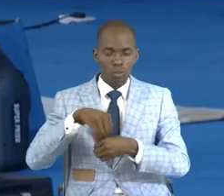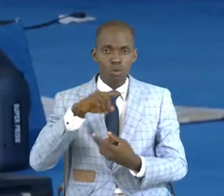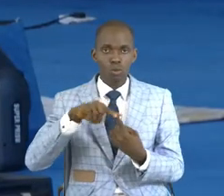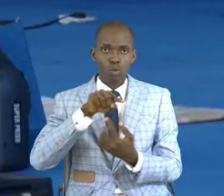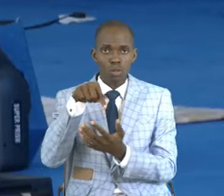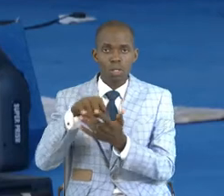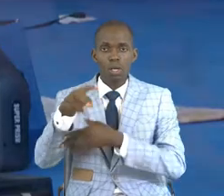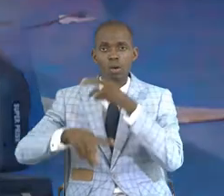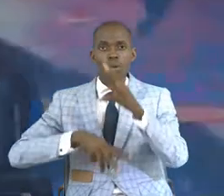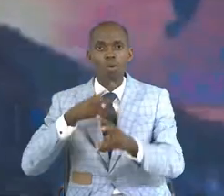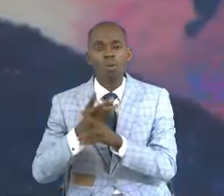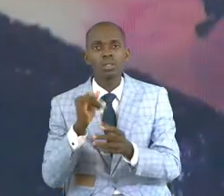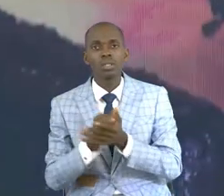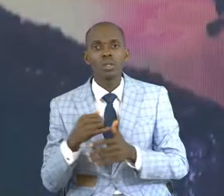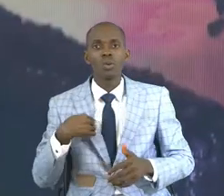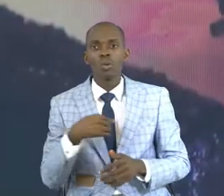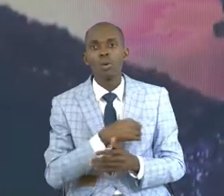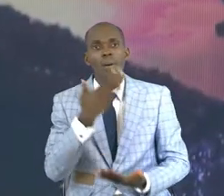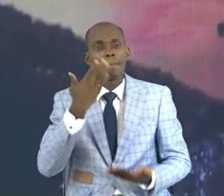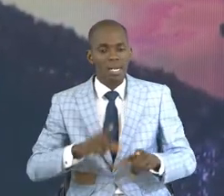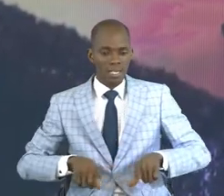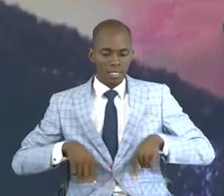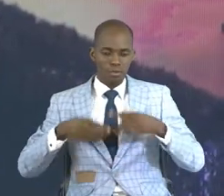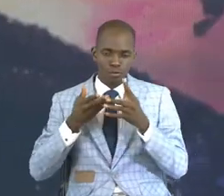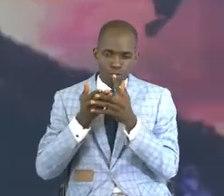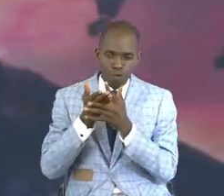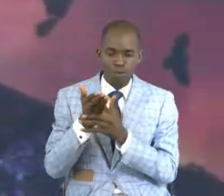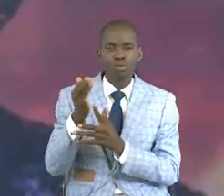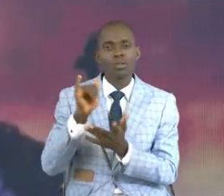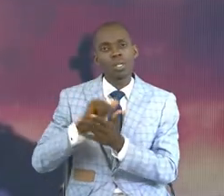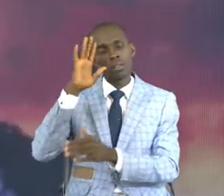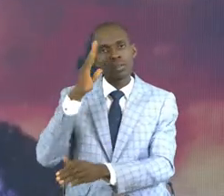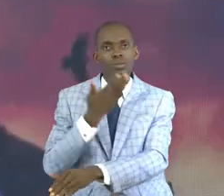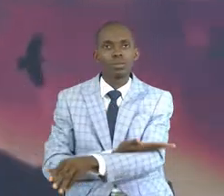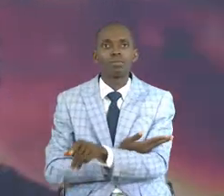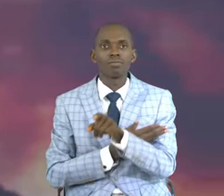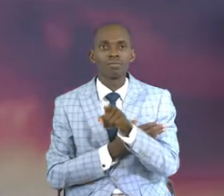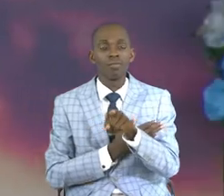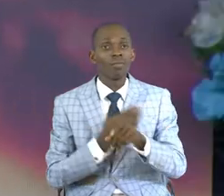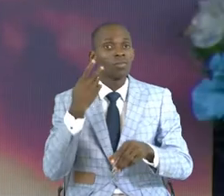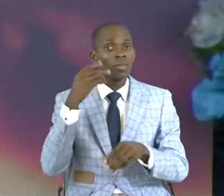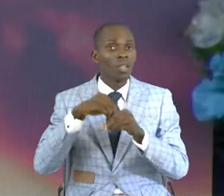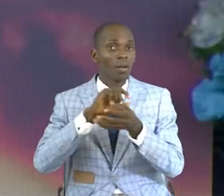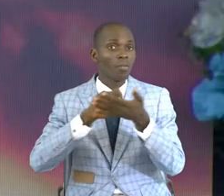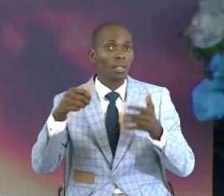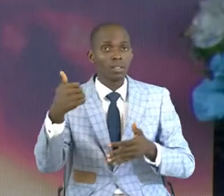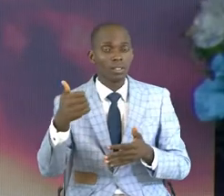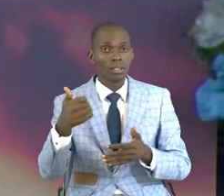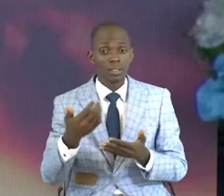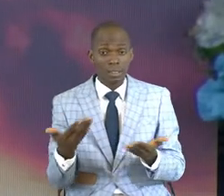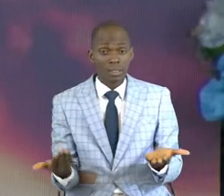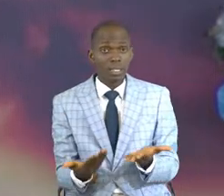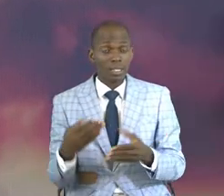might live through him. Look at verse 10. In verse 10, hearing is